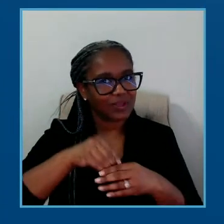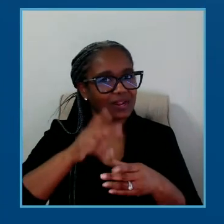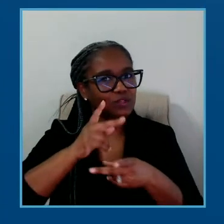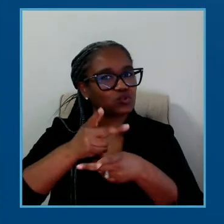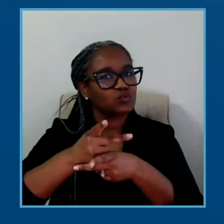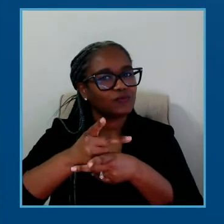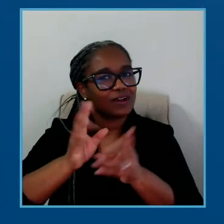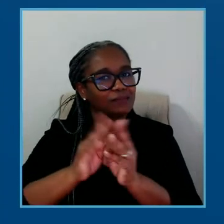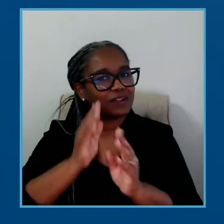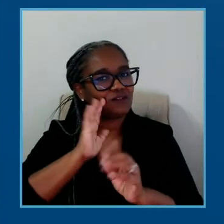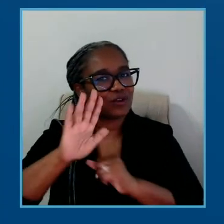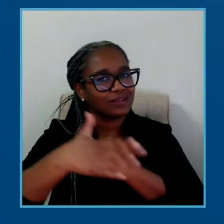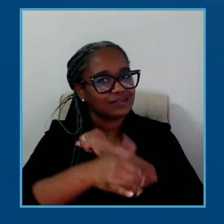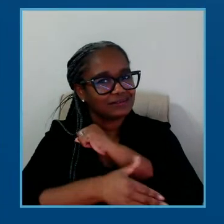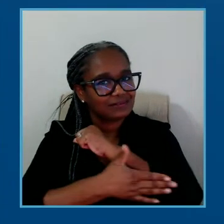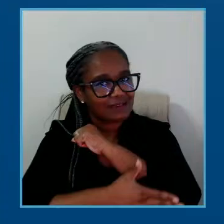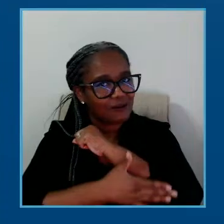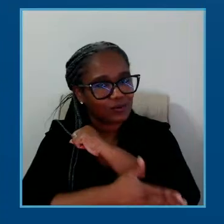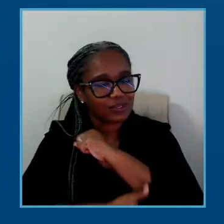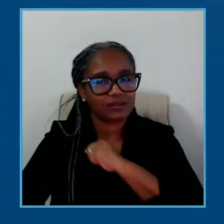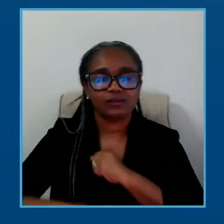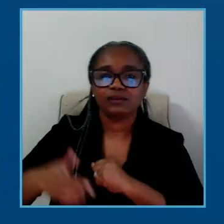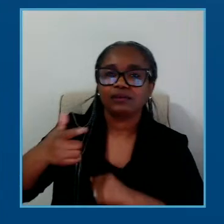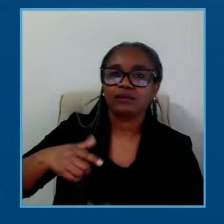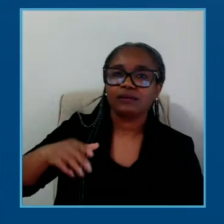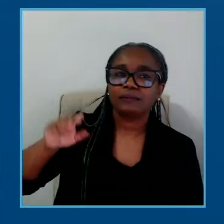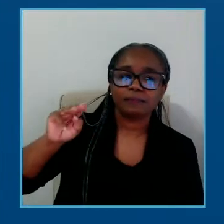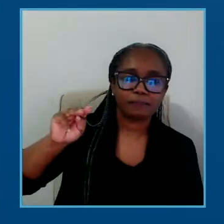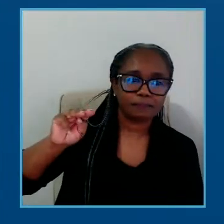Ms. Leong Hong. Here.